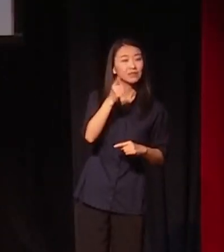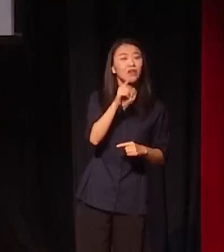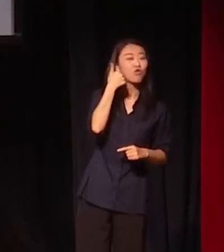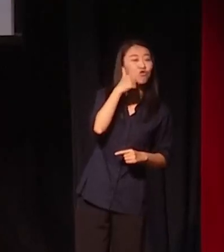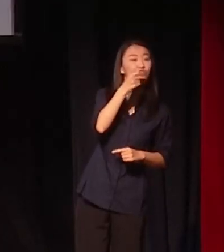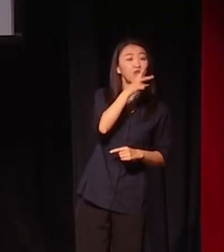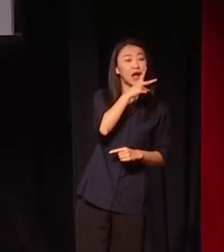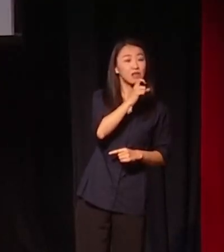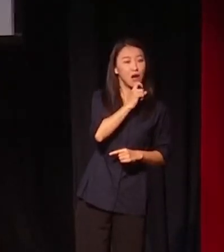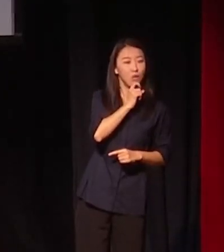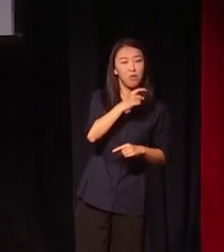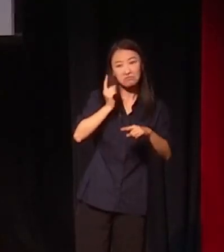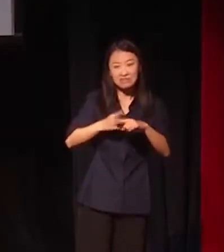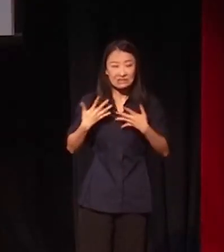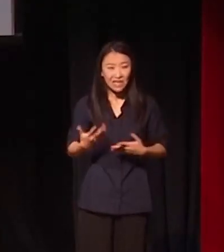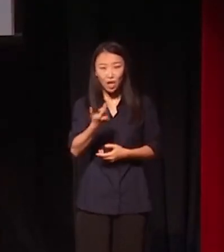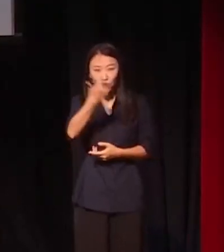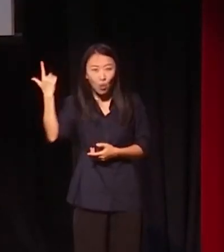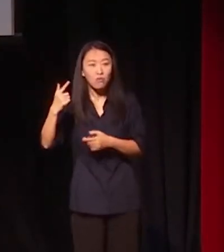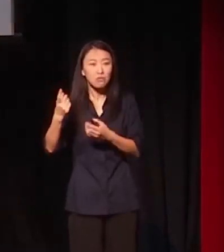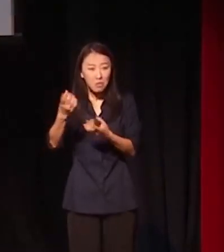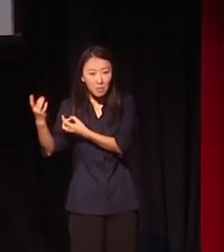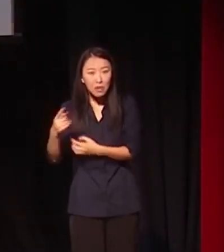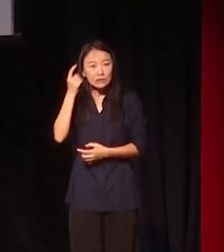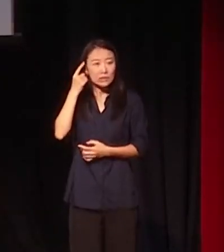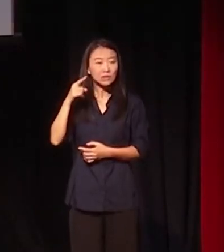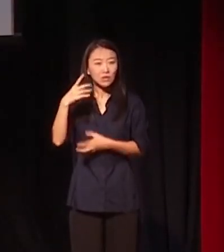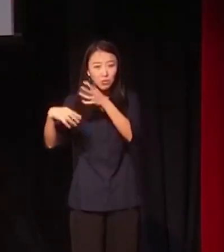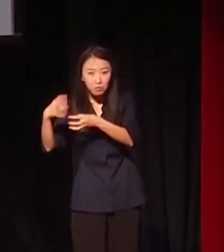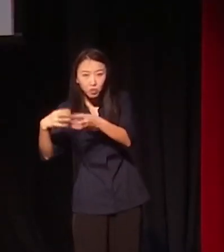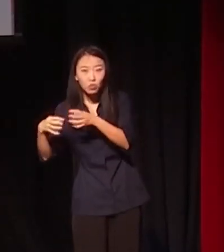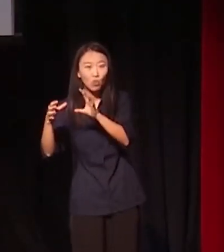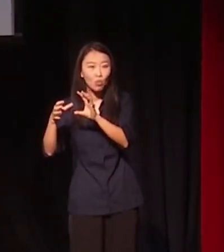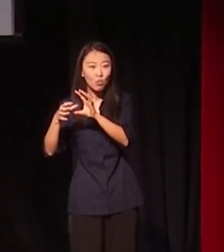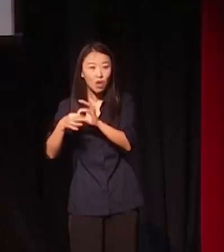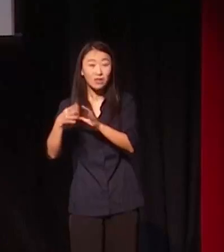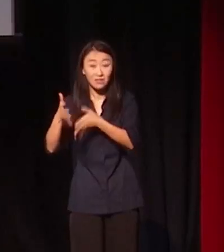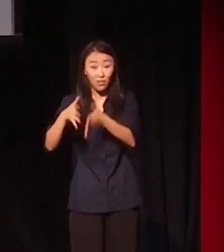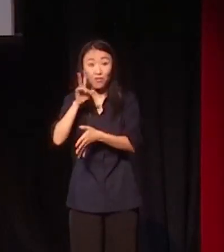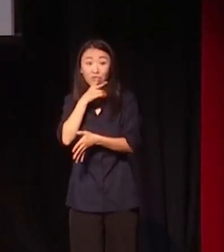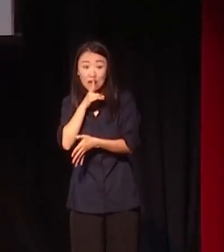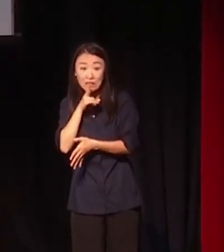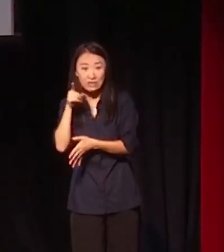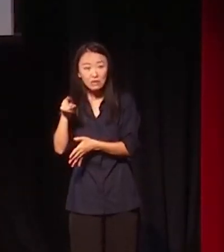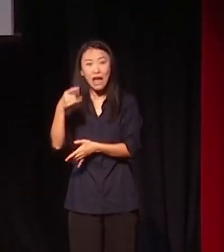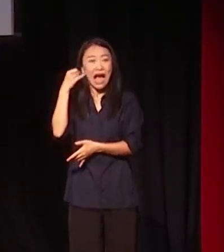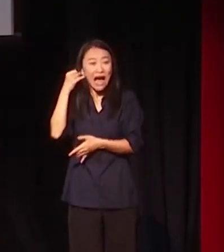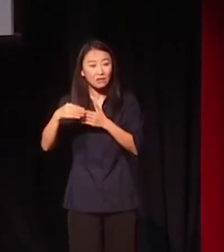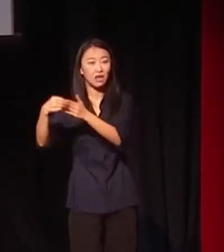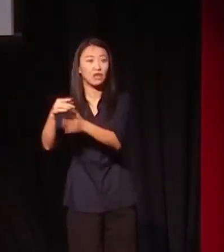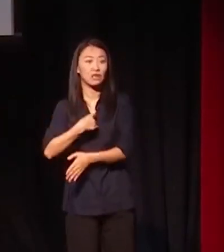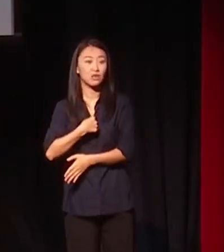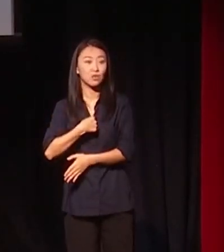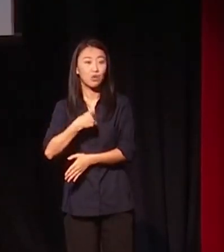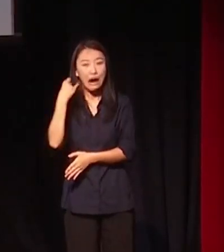We're also now, there's a lot more recognition that discussions around sign language interpreting should be deaf-led.